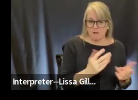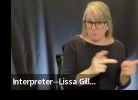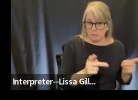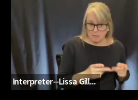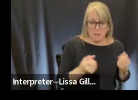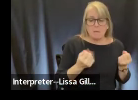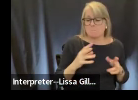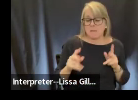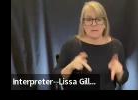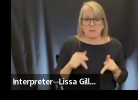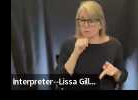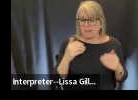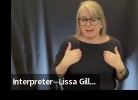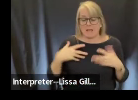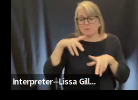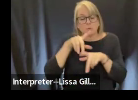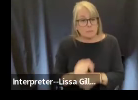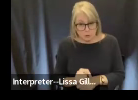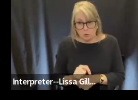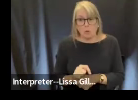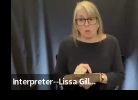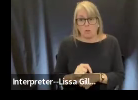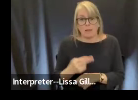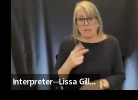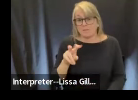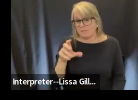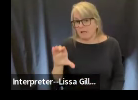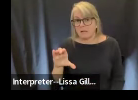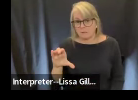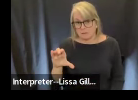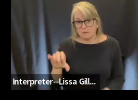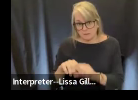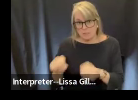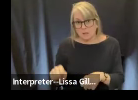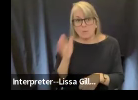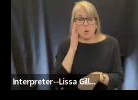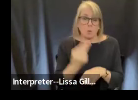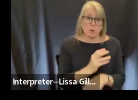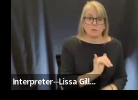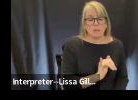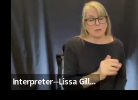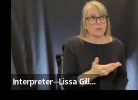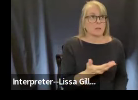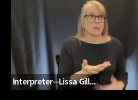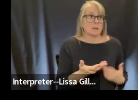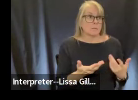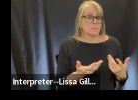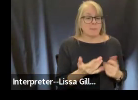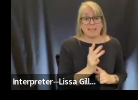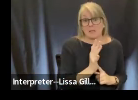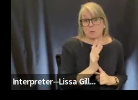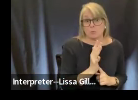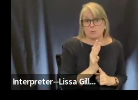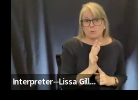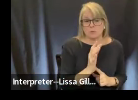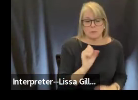have those traditional heating methods of a heater, an HVAC system. So they'll turn to things like candles or space